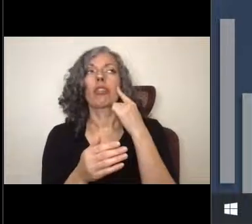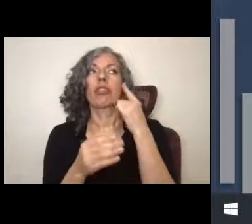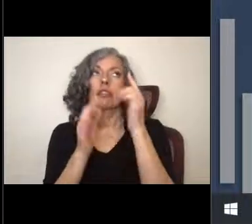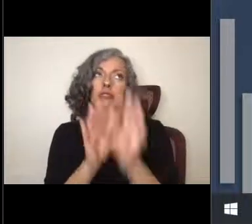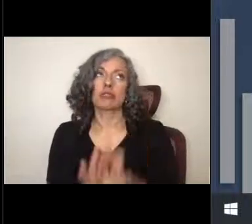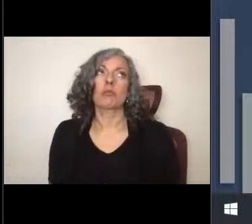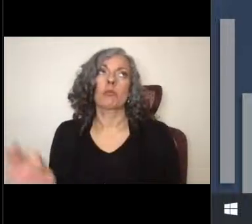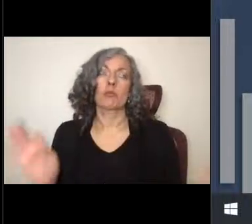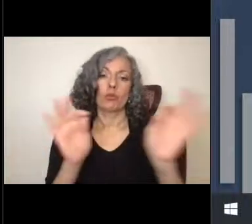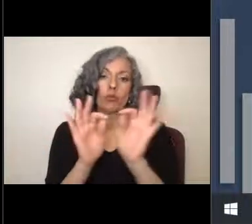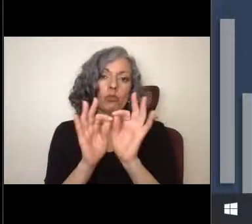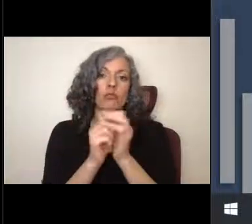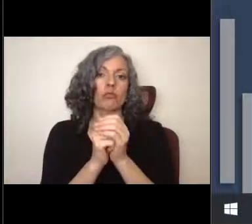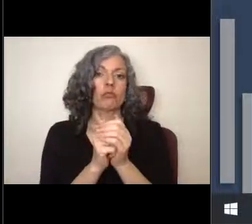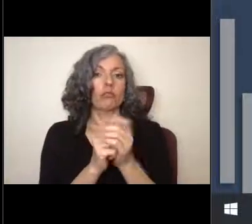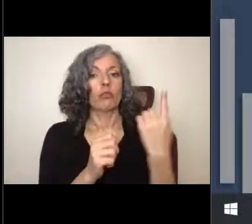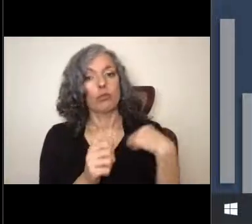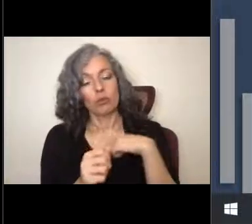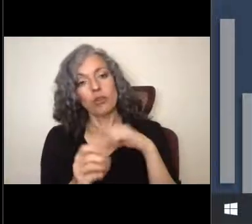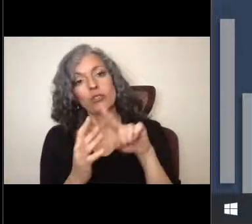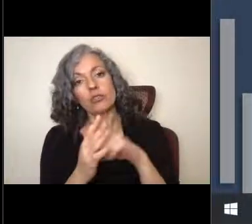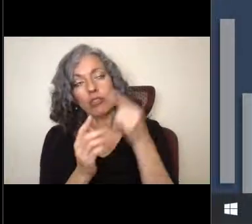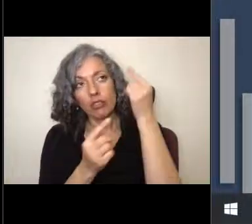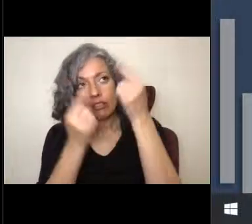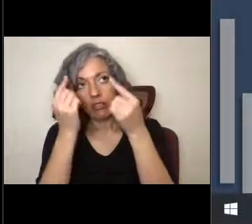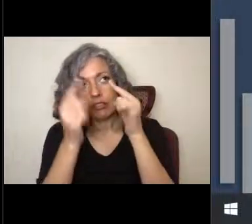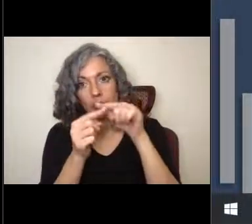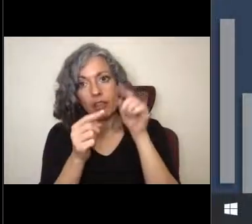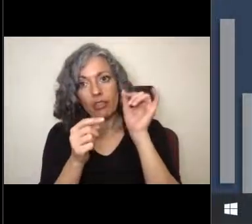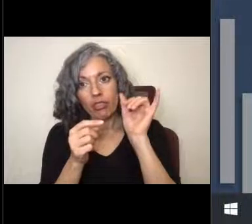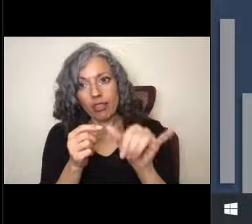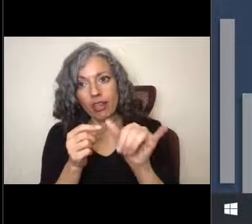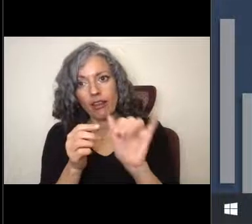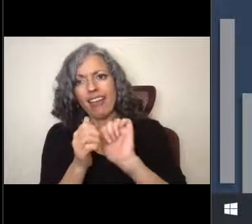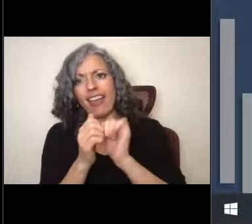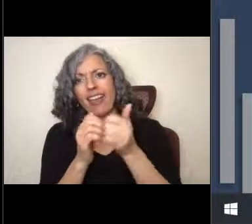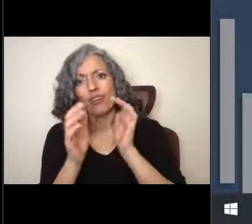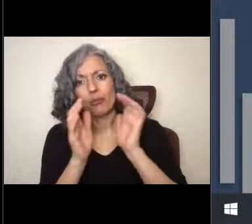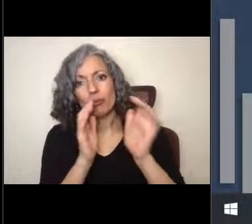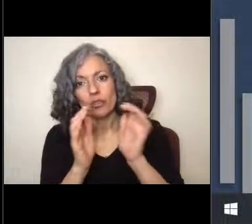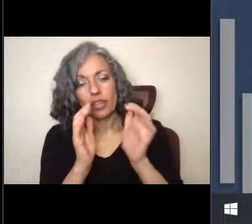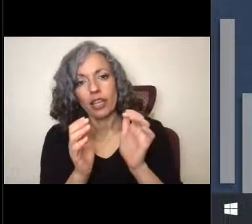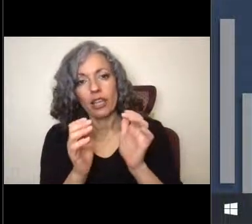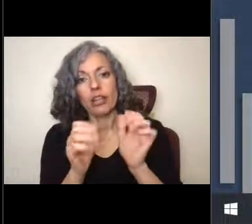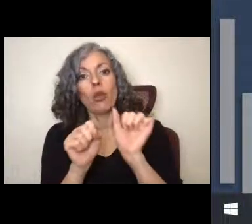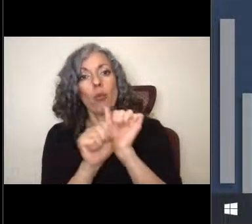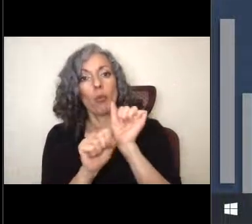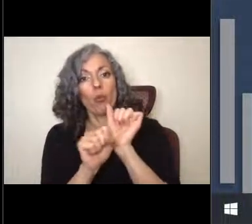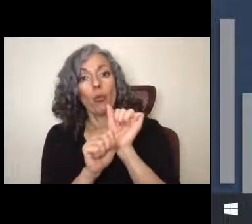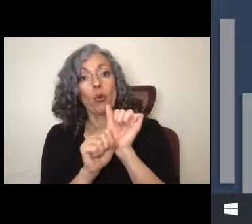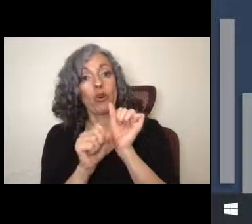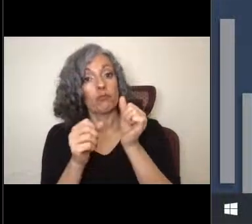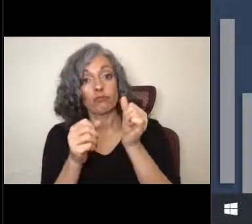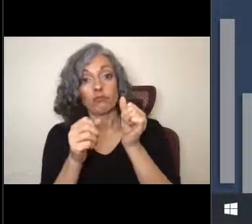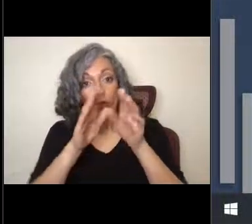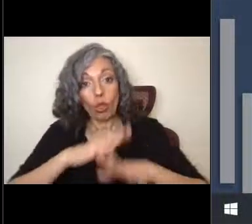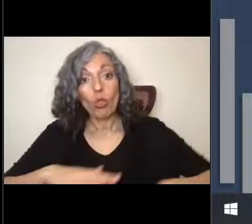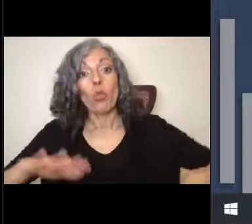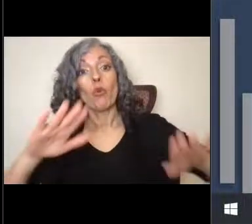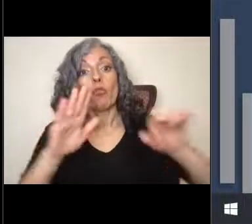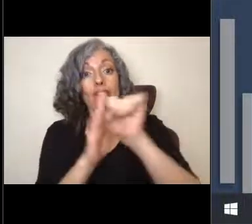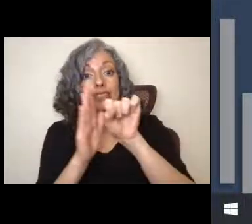imperative that we start thinking about that and how do we communicate and work throughout the state with